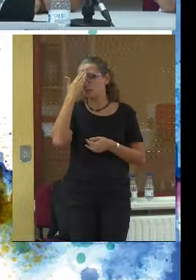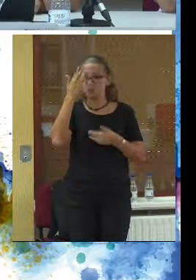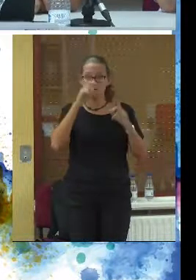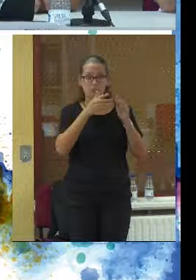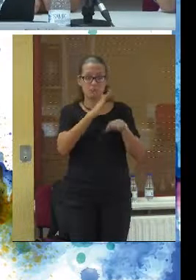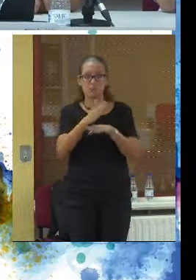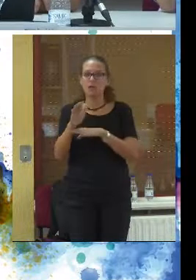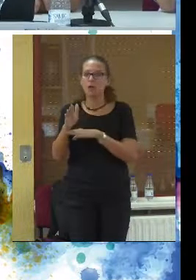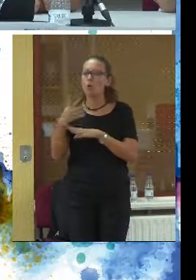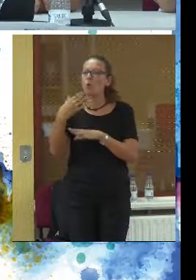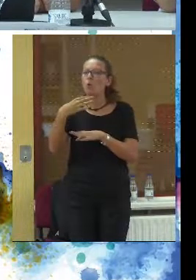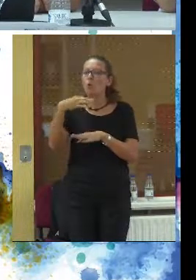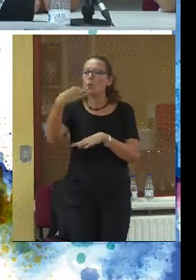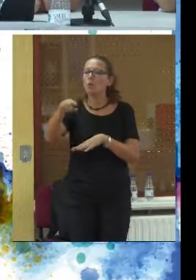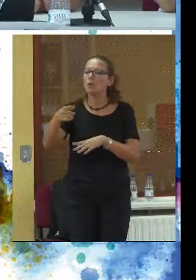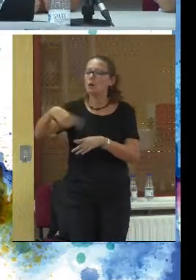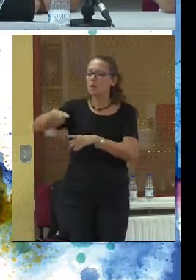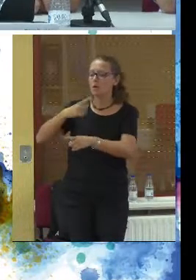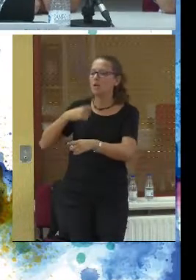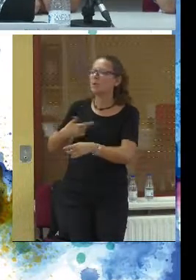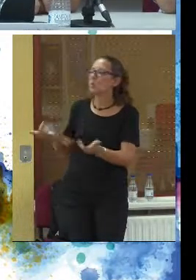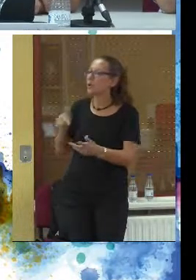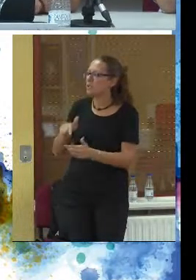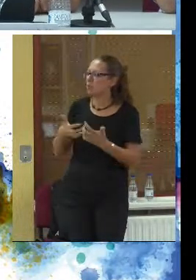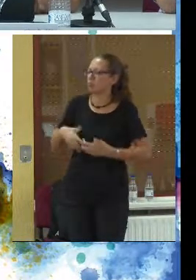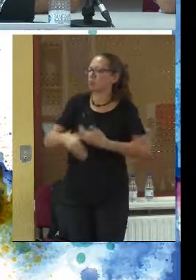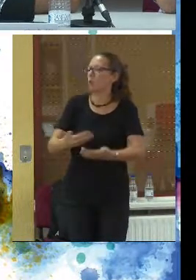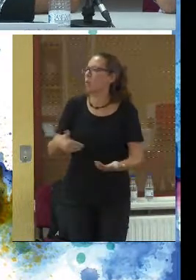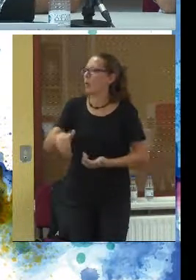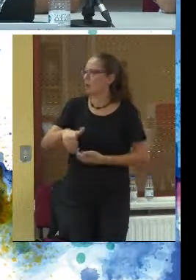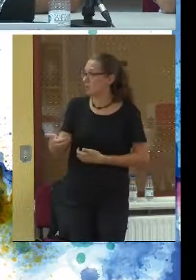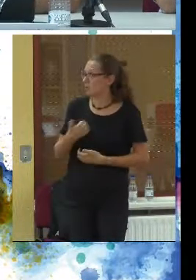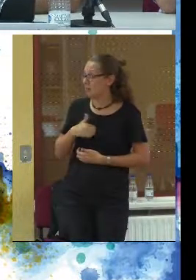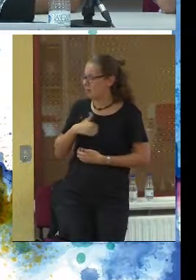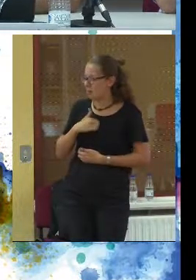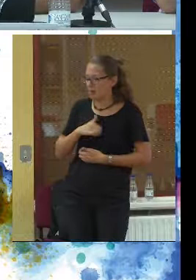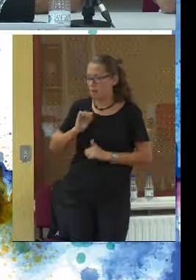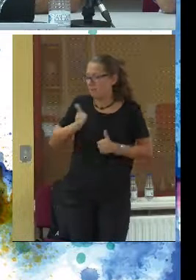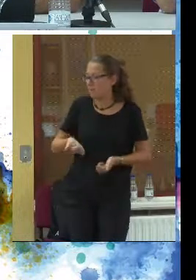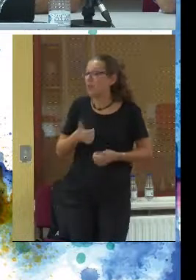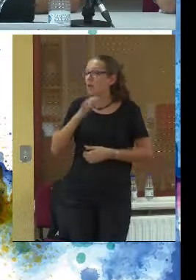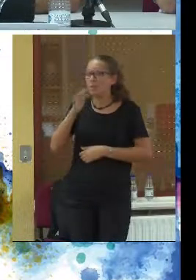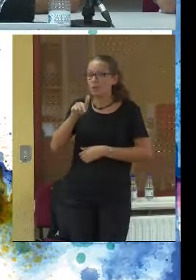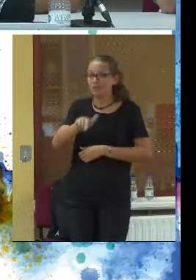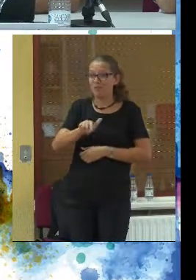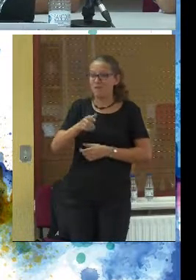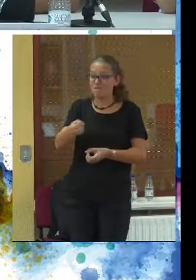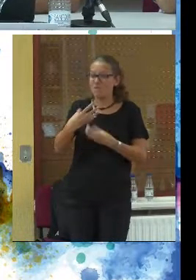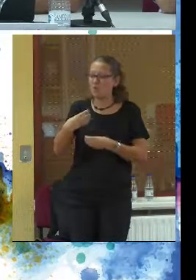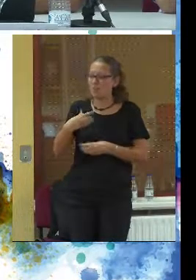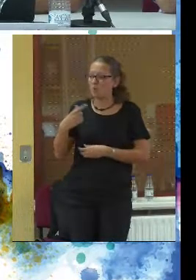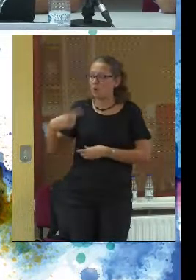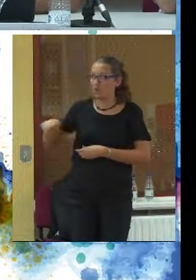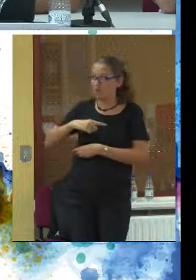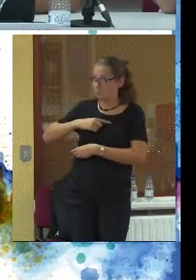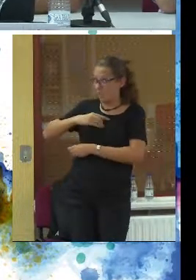key customers, the answer was, when are you going to roll this out? Please launch this app, because the